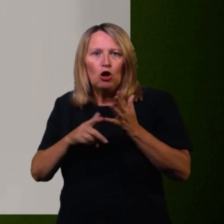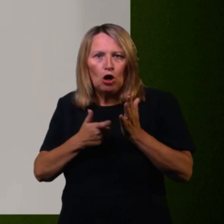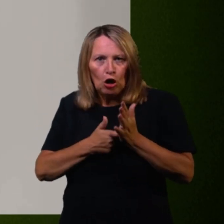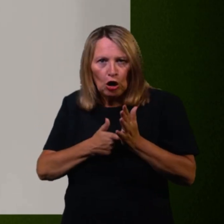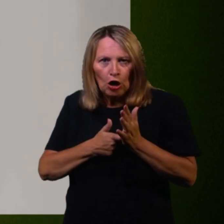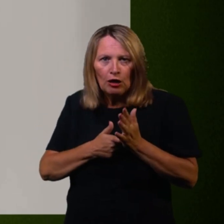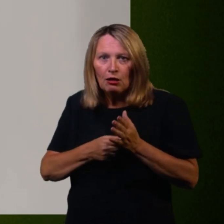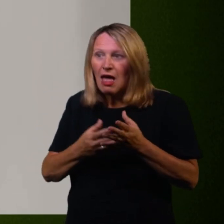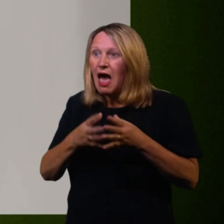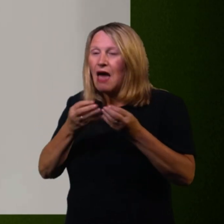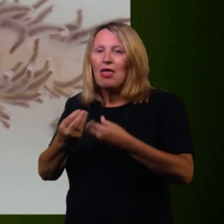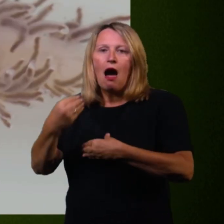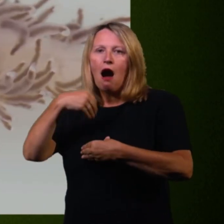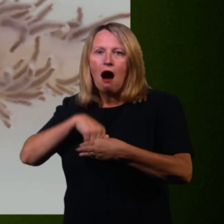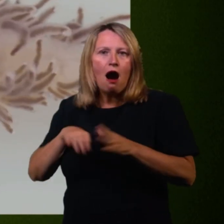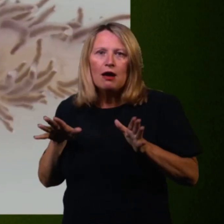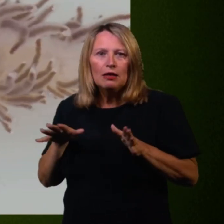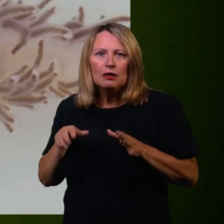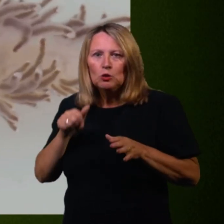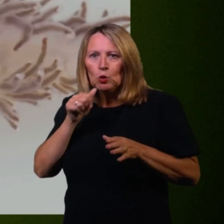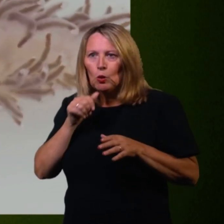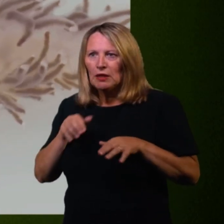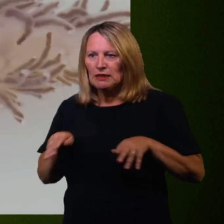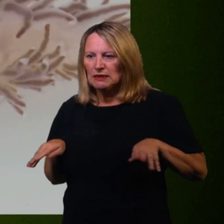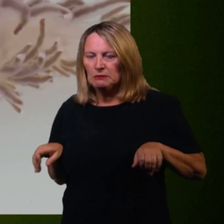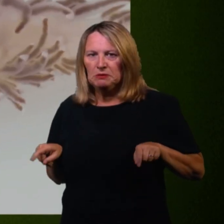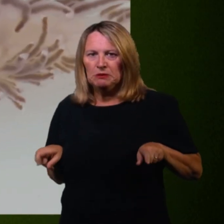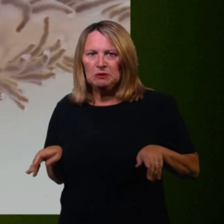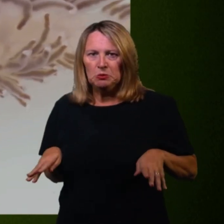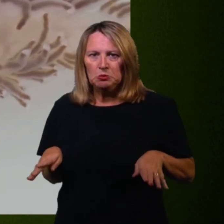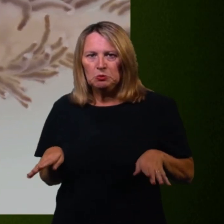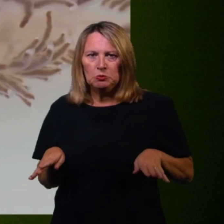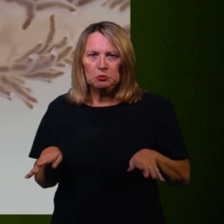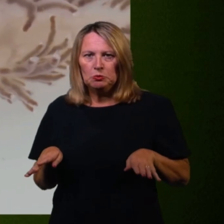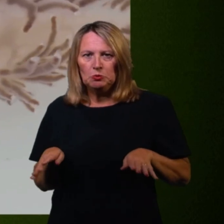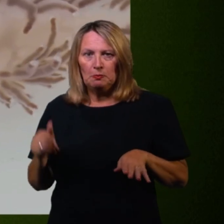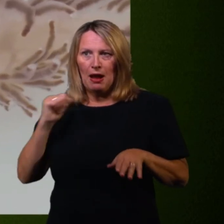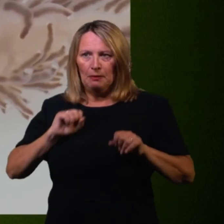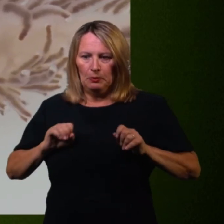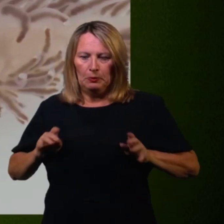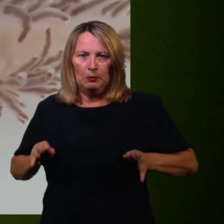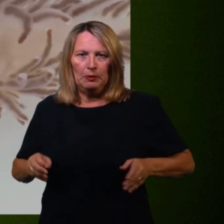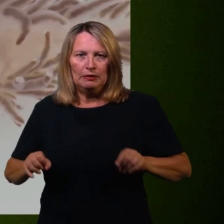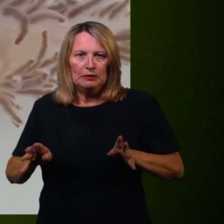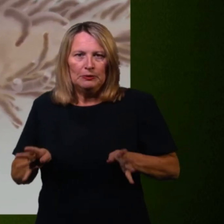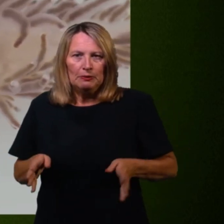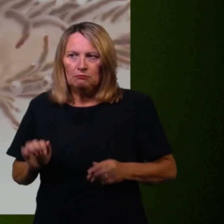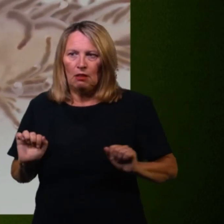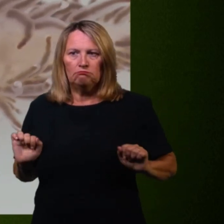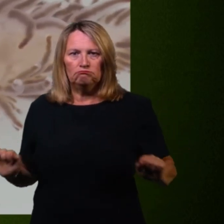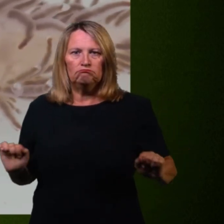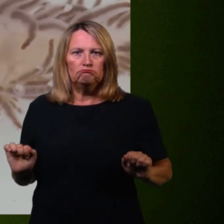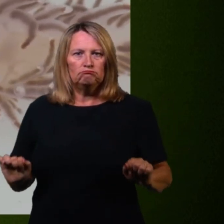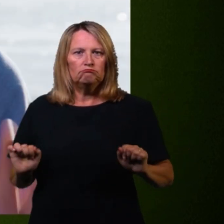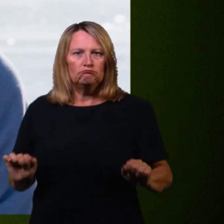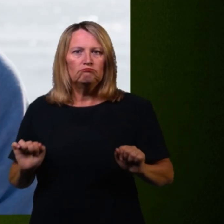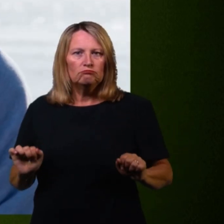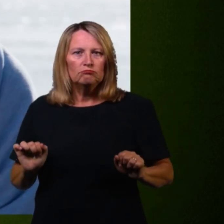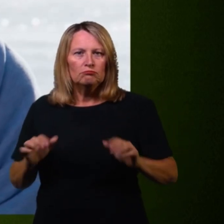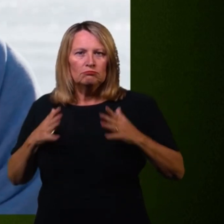digesting everything, they manage to move the stinging cells to the back of their bodies as a protection. So they're wearing